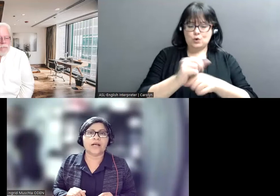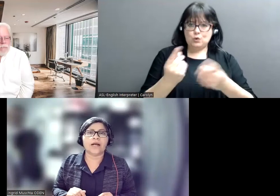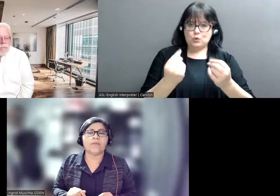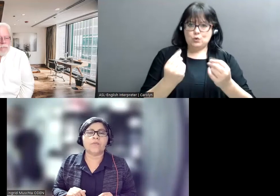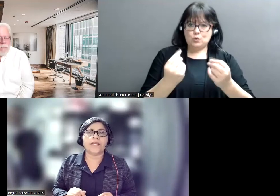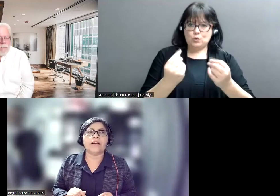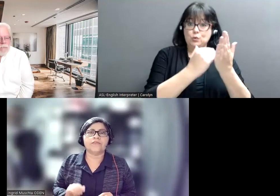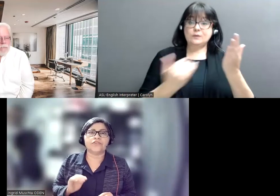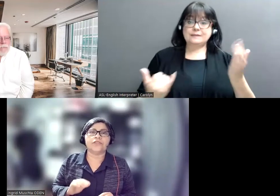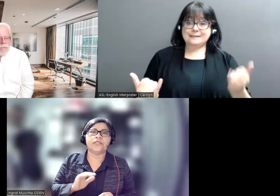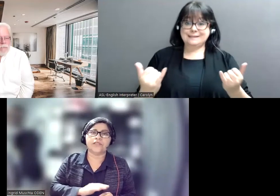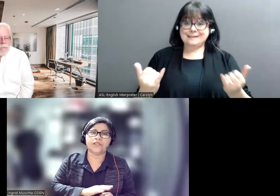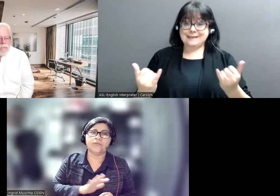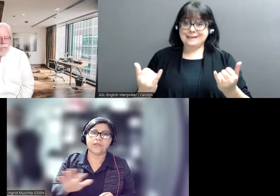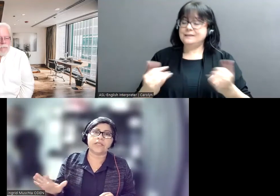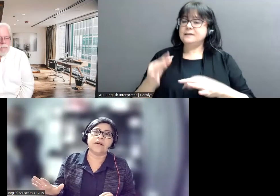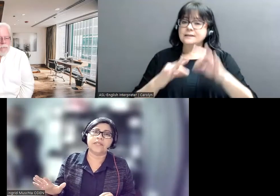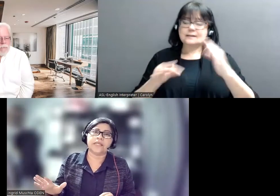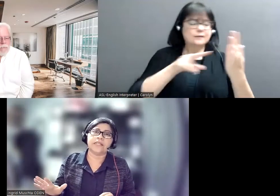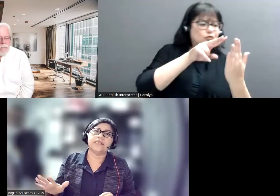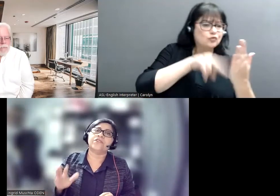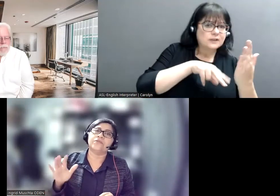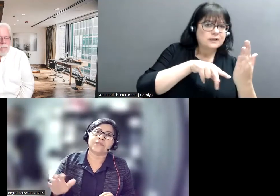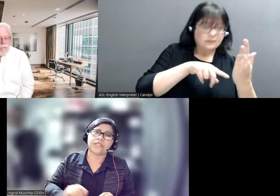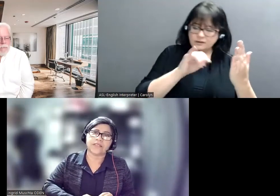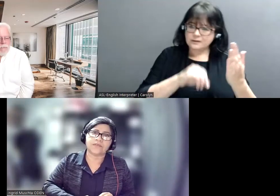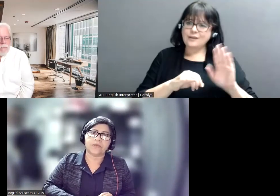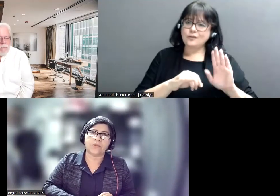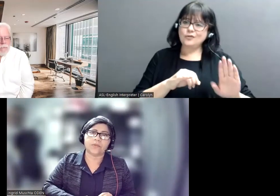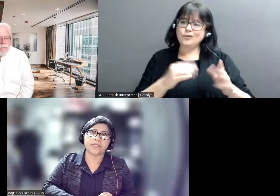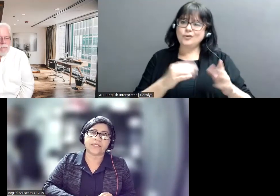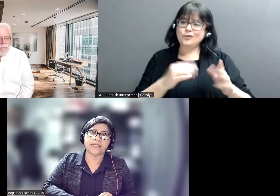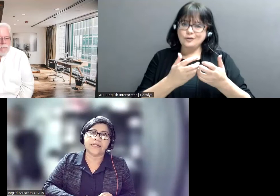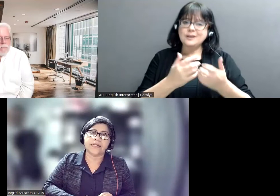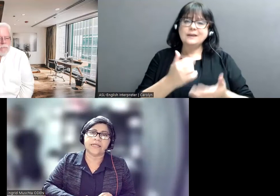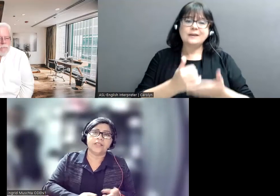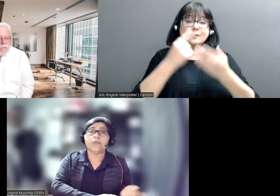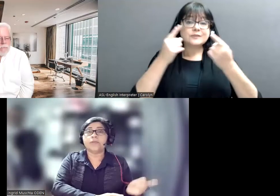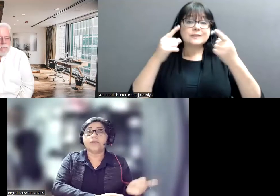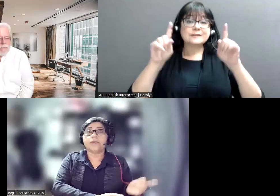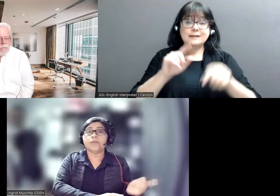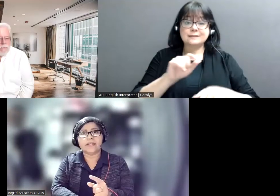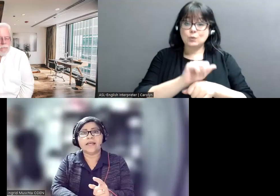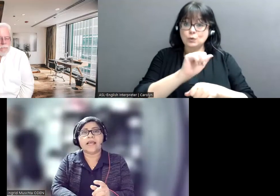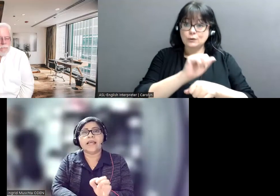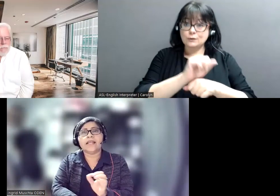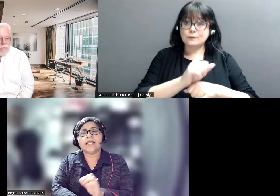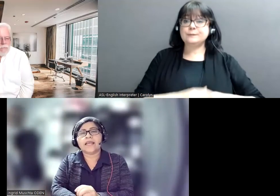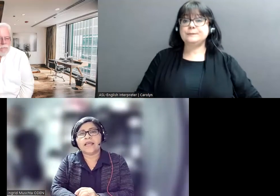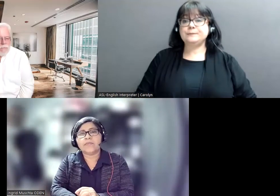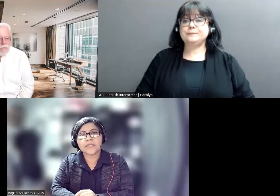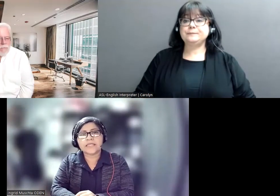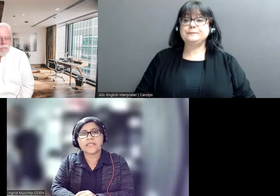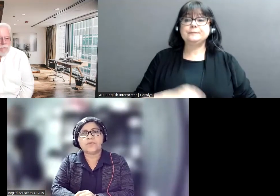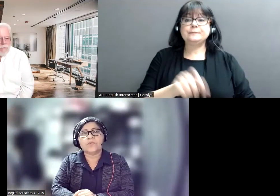her way of ensuring that she was accommodated and that she was successful in the workplace. On the opposite side, in